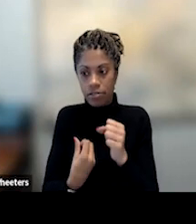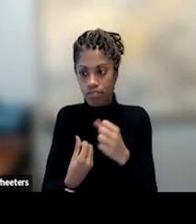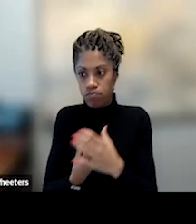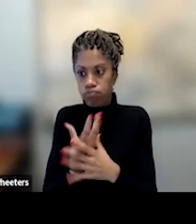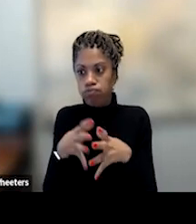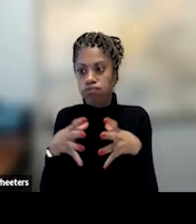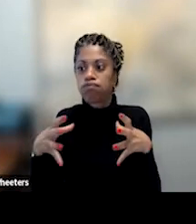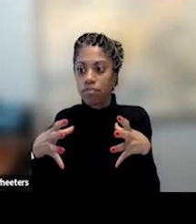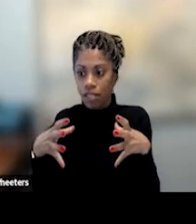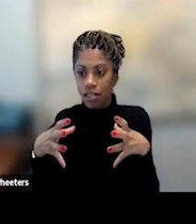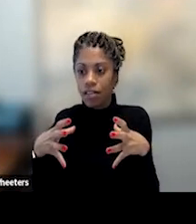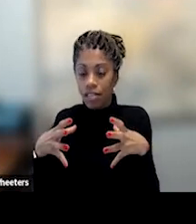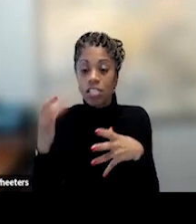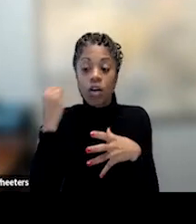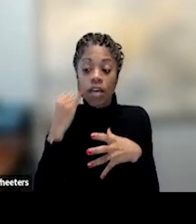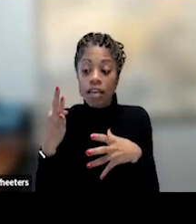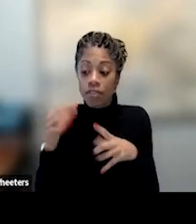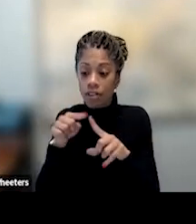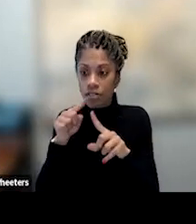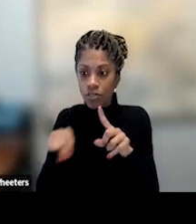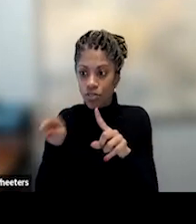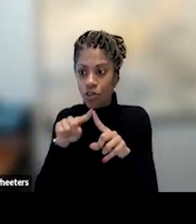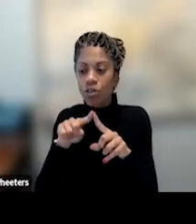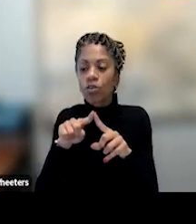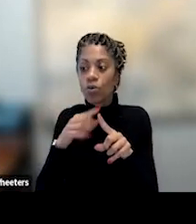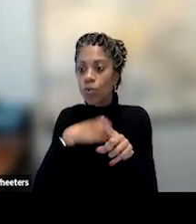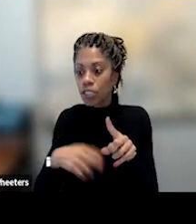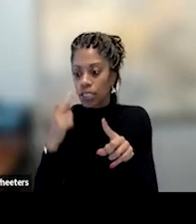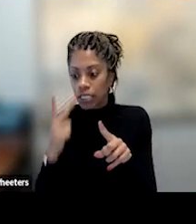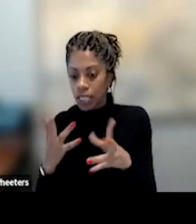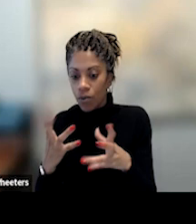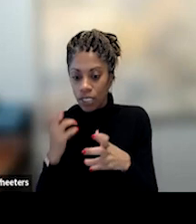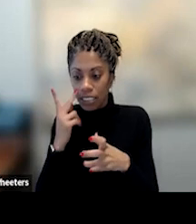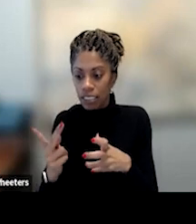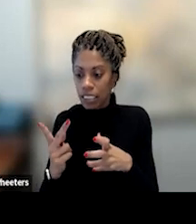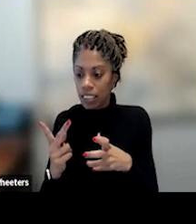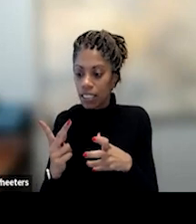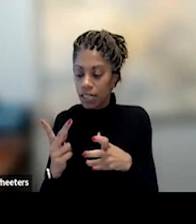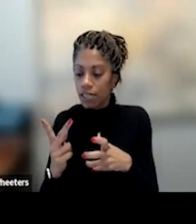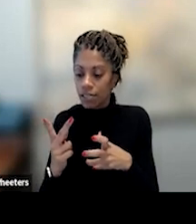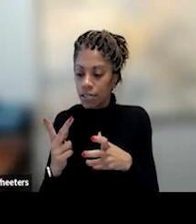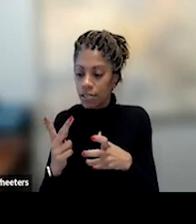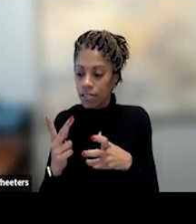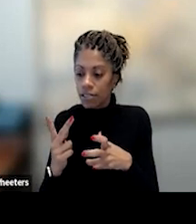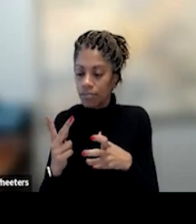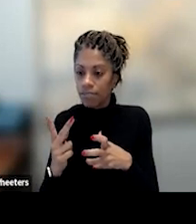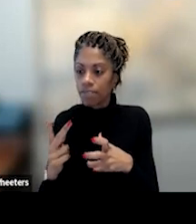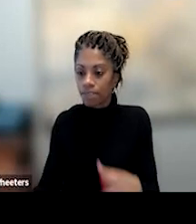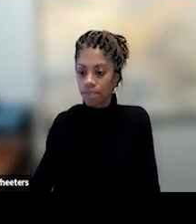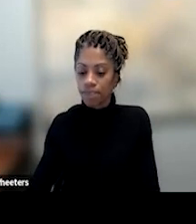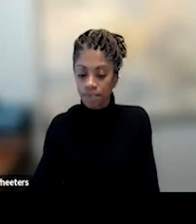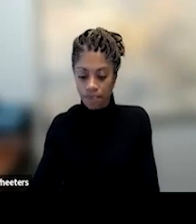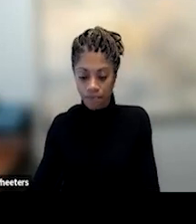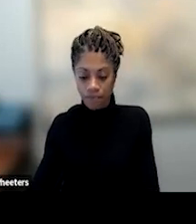likely. So if there's a circle you want, let us know. And this is also only for network members. Next slide, please, Kareem.